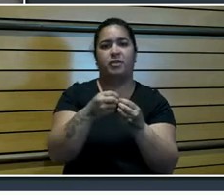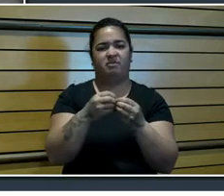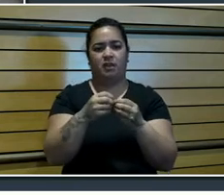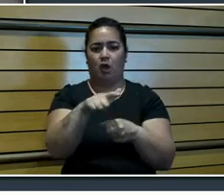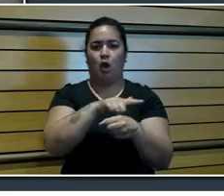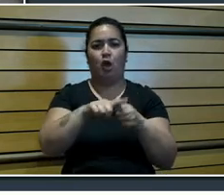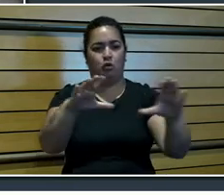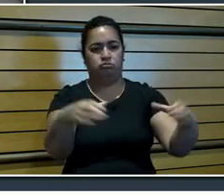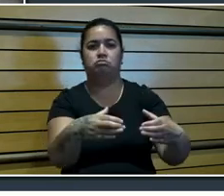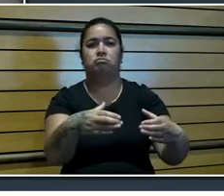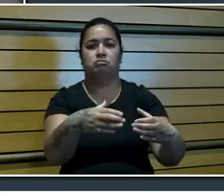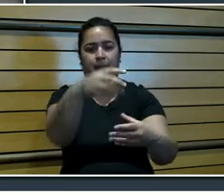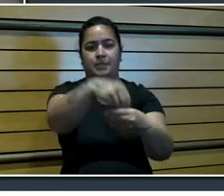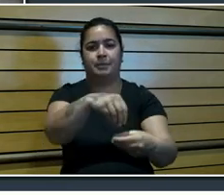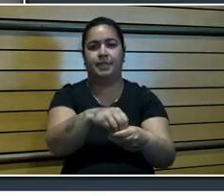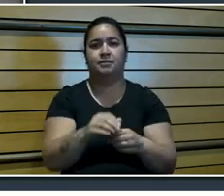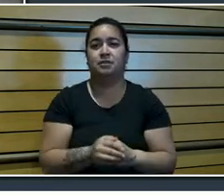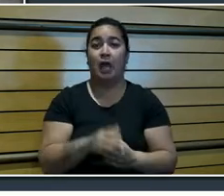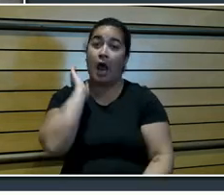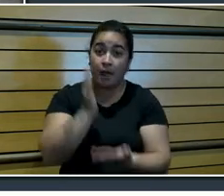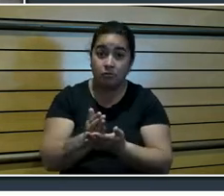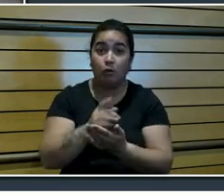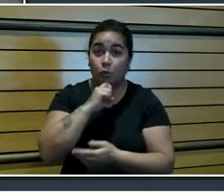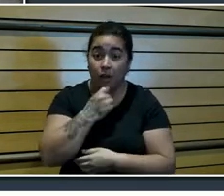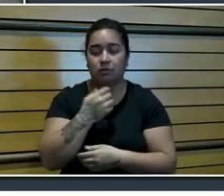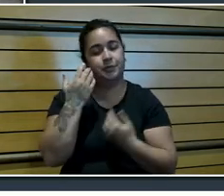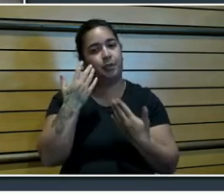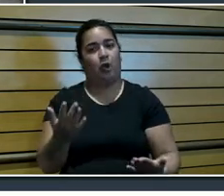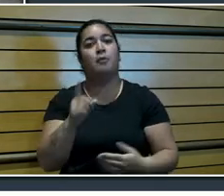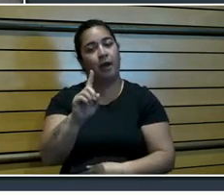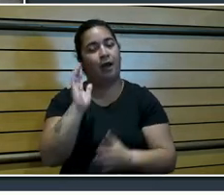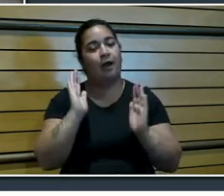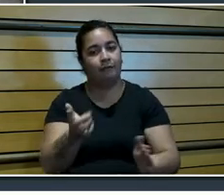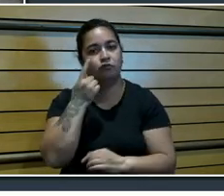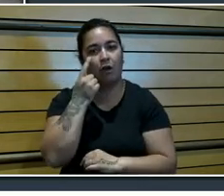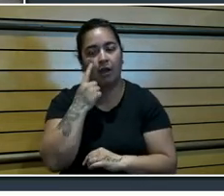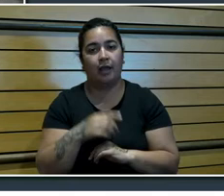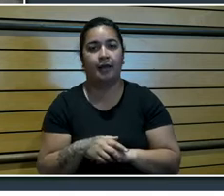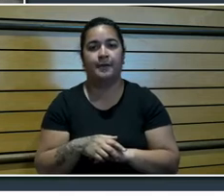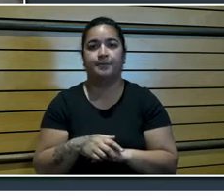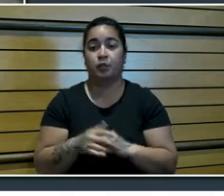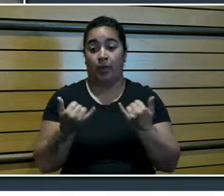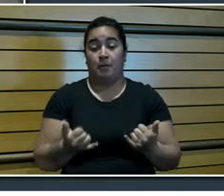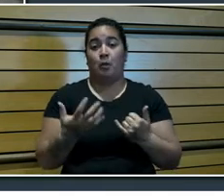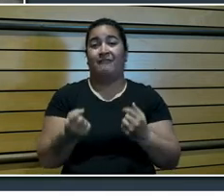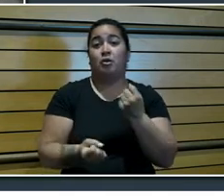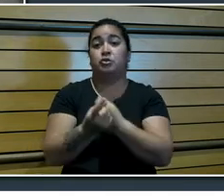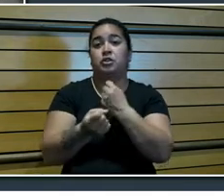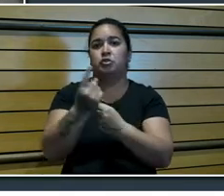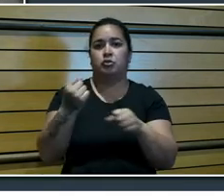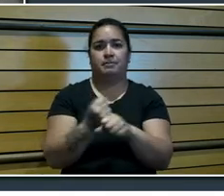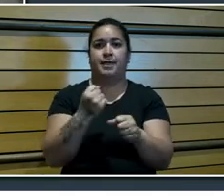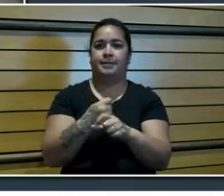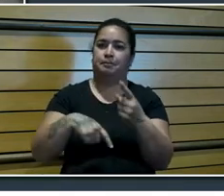guaranteed, and you never know till you give it a go. However, we currently have an opportunity to make some